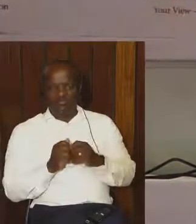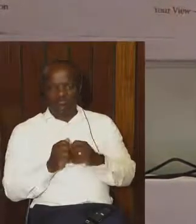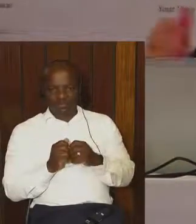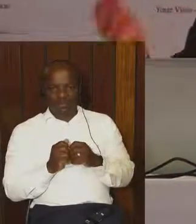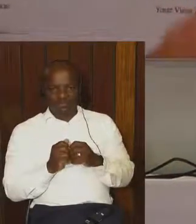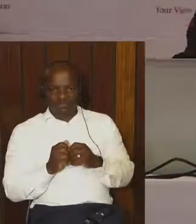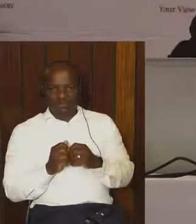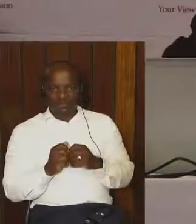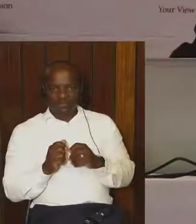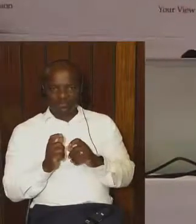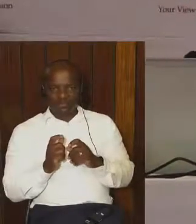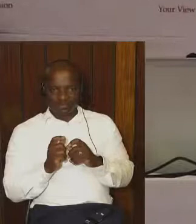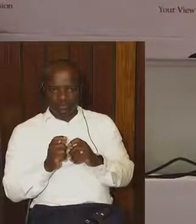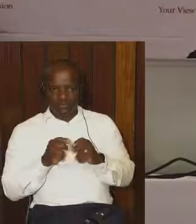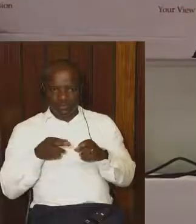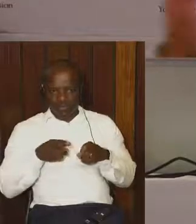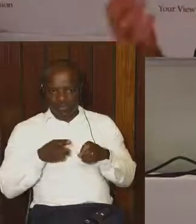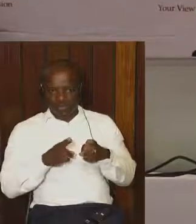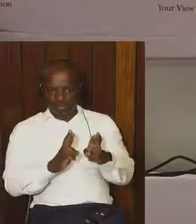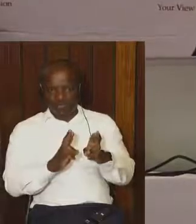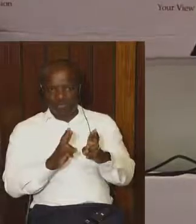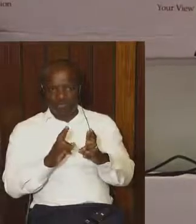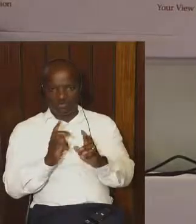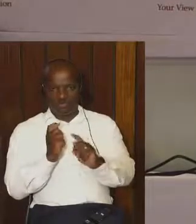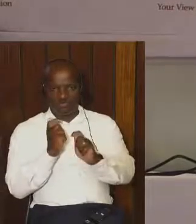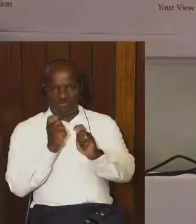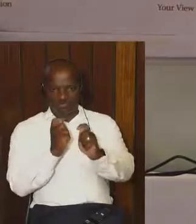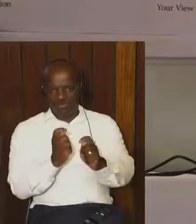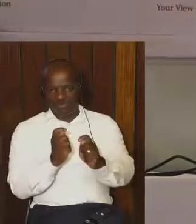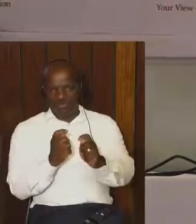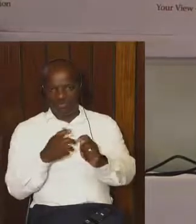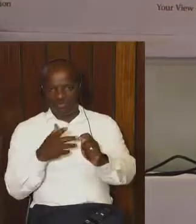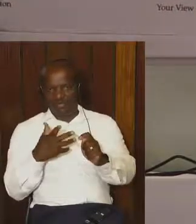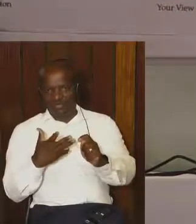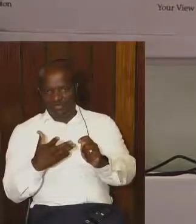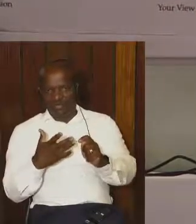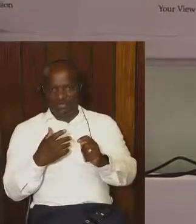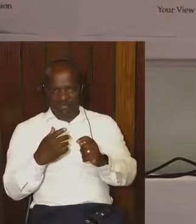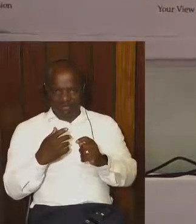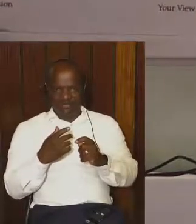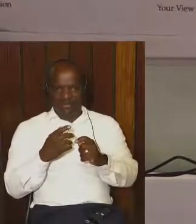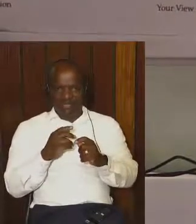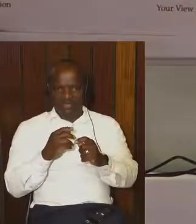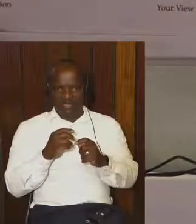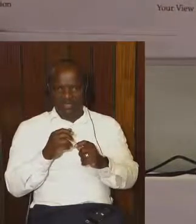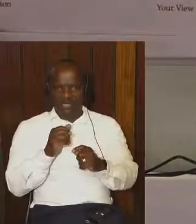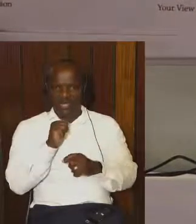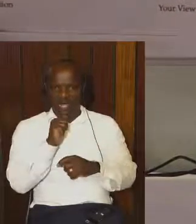transport, because otherwise they won't be able to answer, okay?